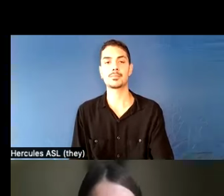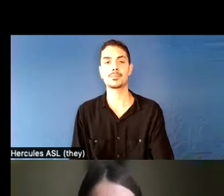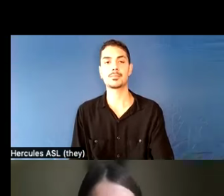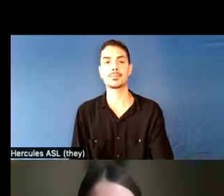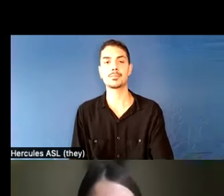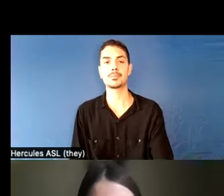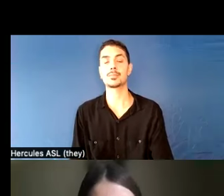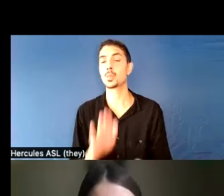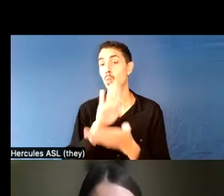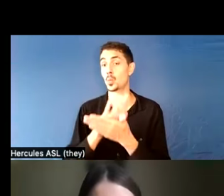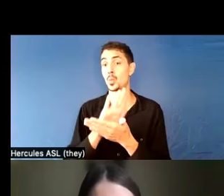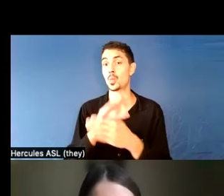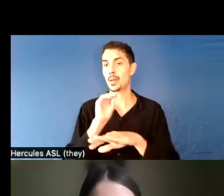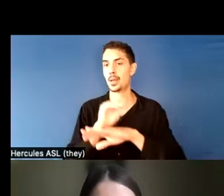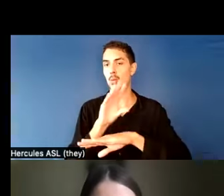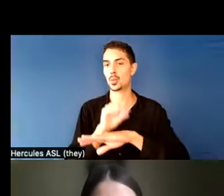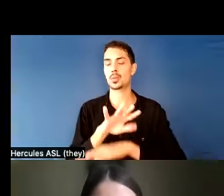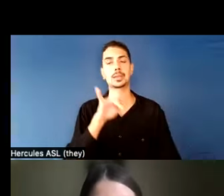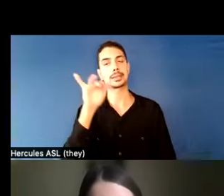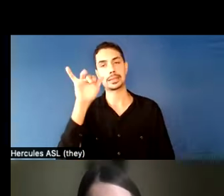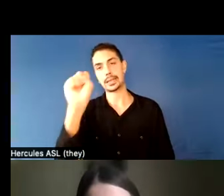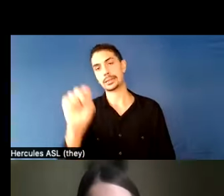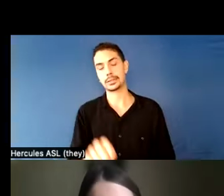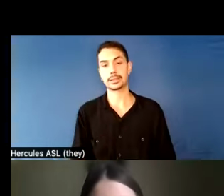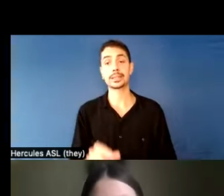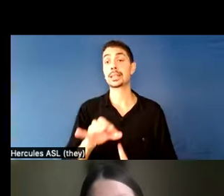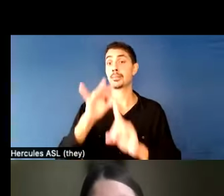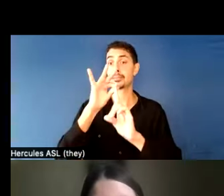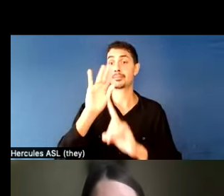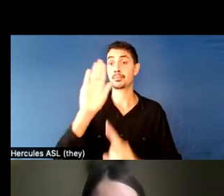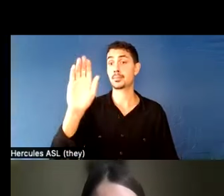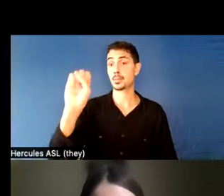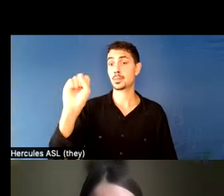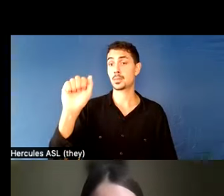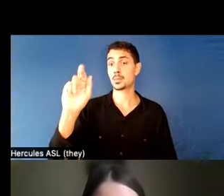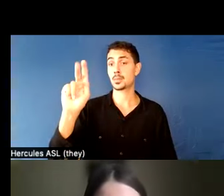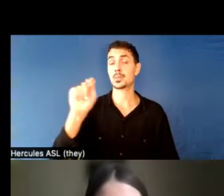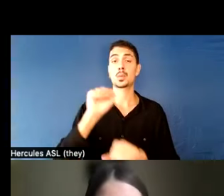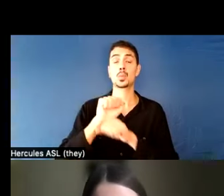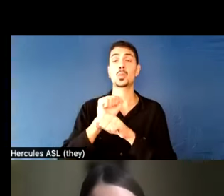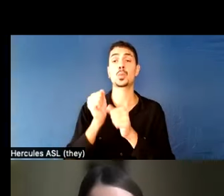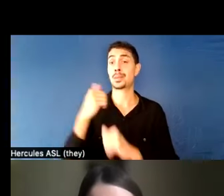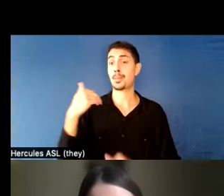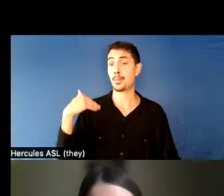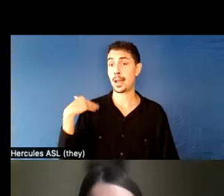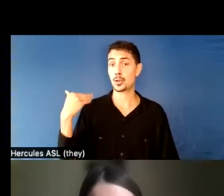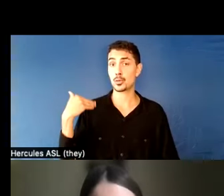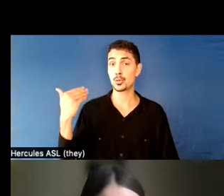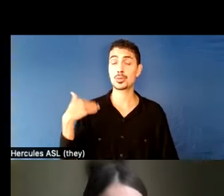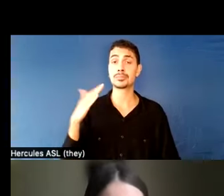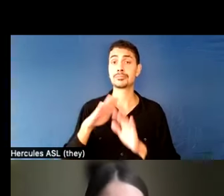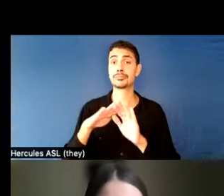School counselors, yes. Especially if your SART is, working with minors. And so depending on funding streams